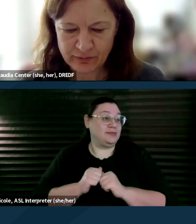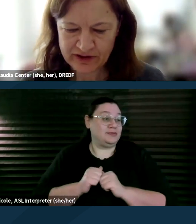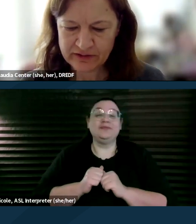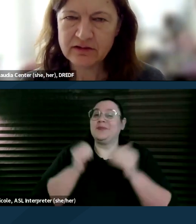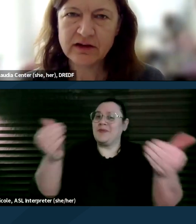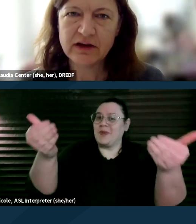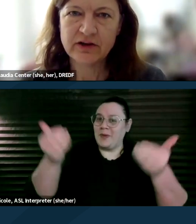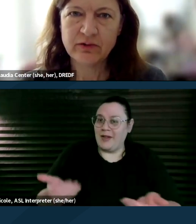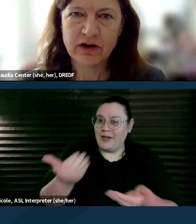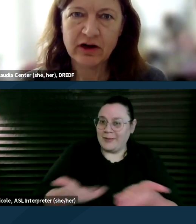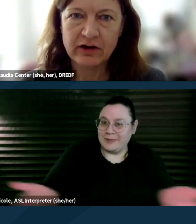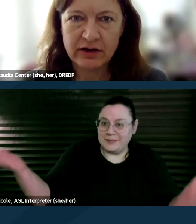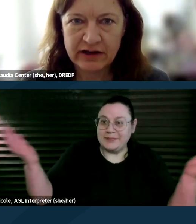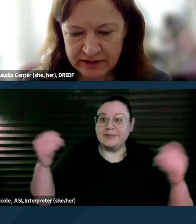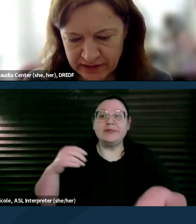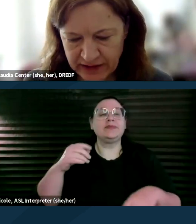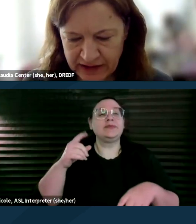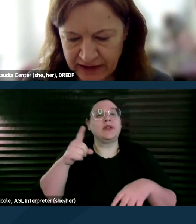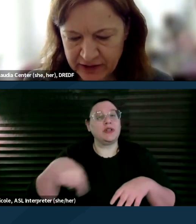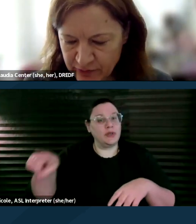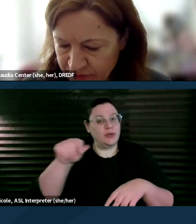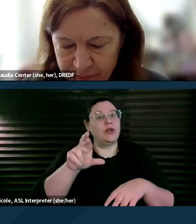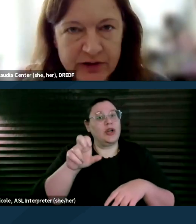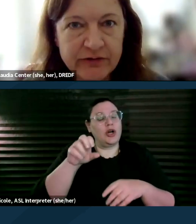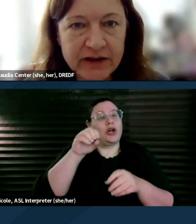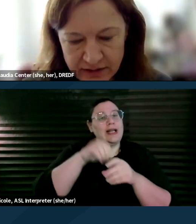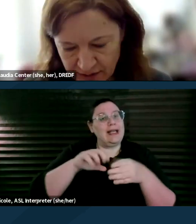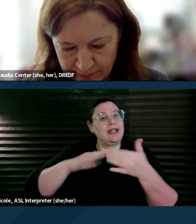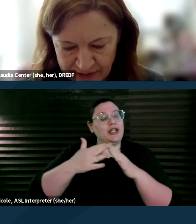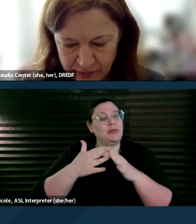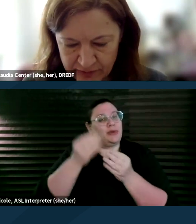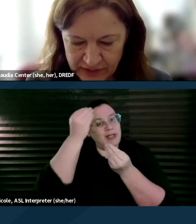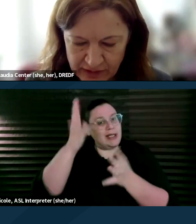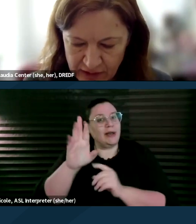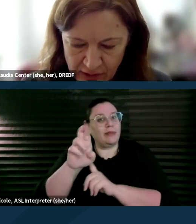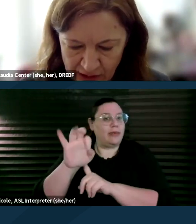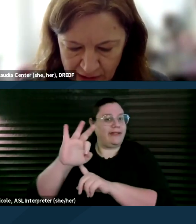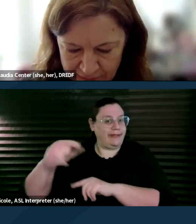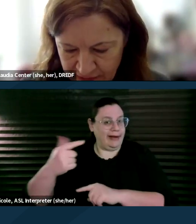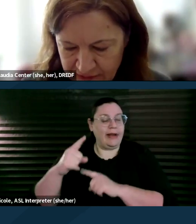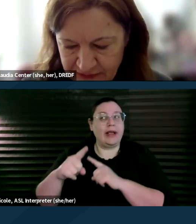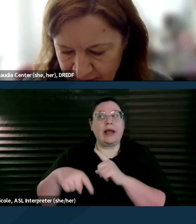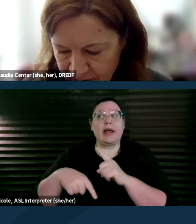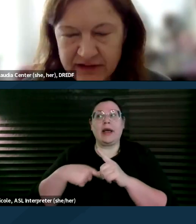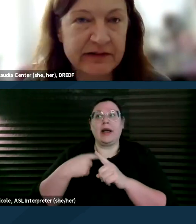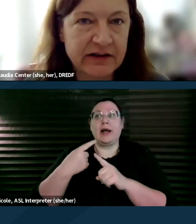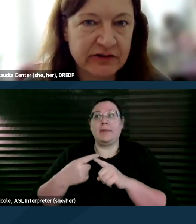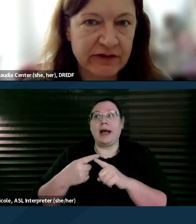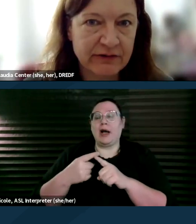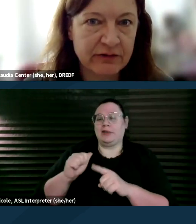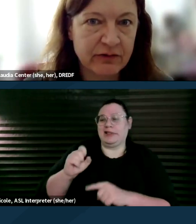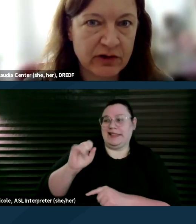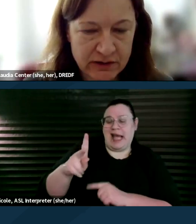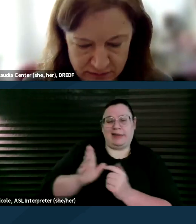Welcome, everyone. You are in a community briefing about the attack on